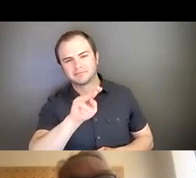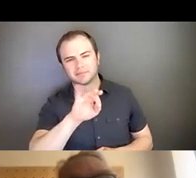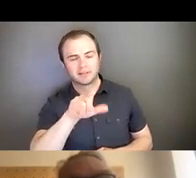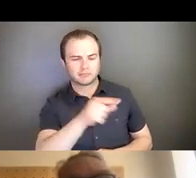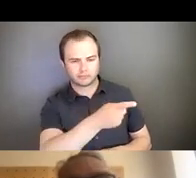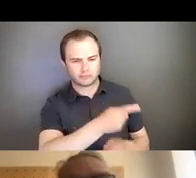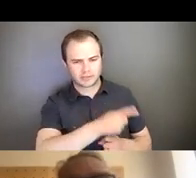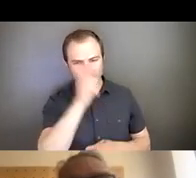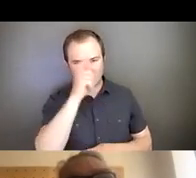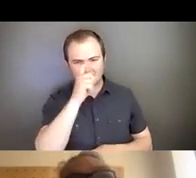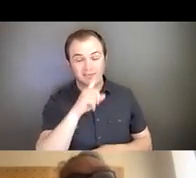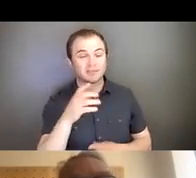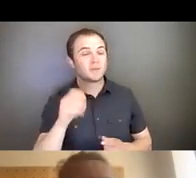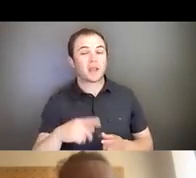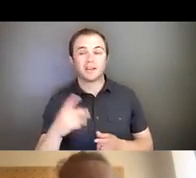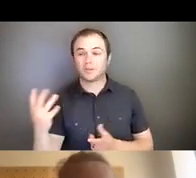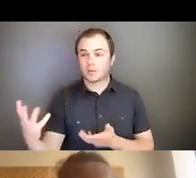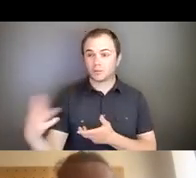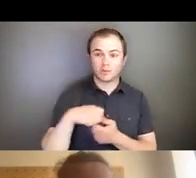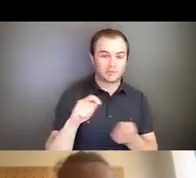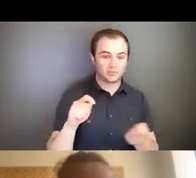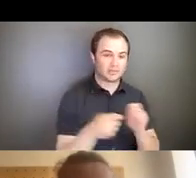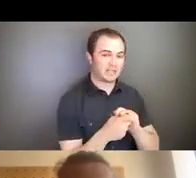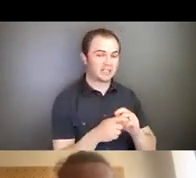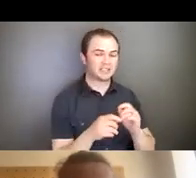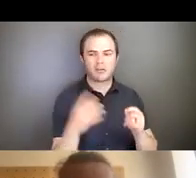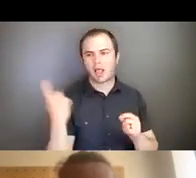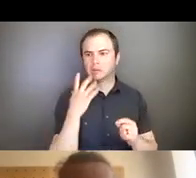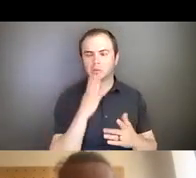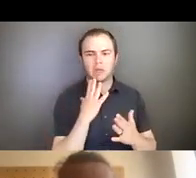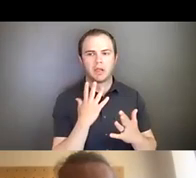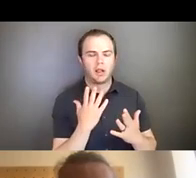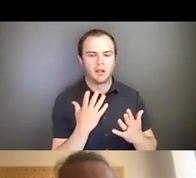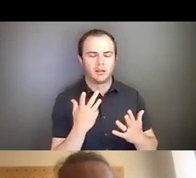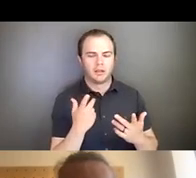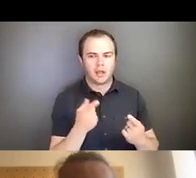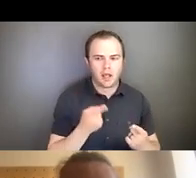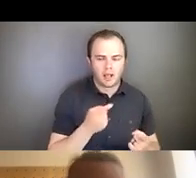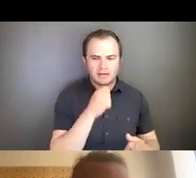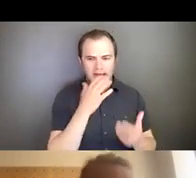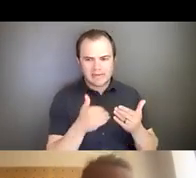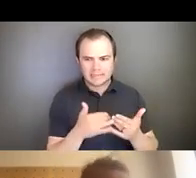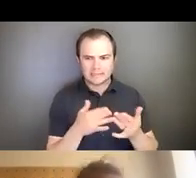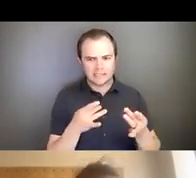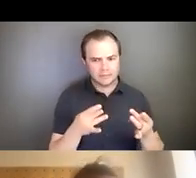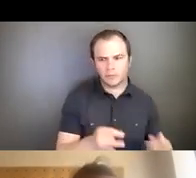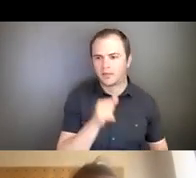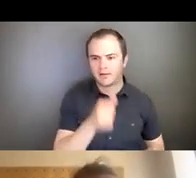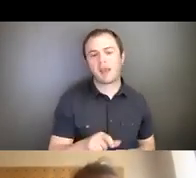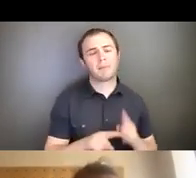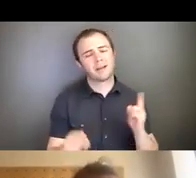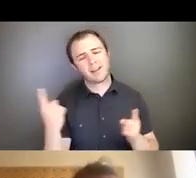to implementing these kinds of practices. But I think that it's really good to stay